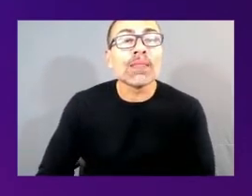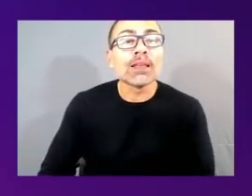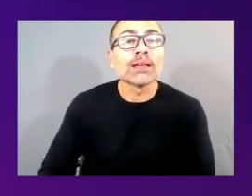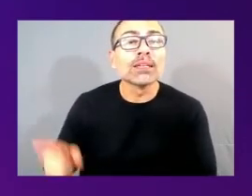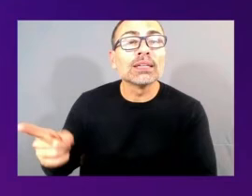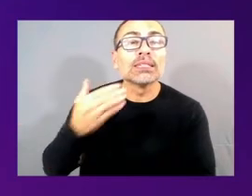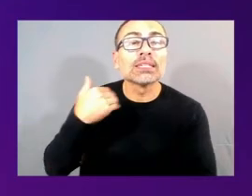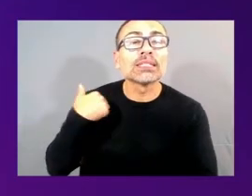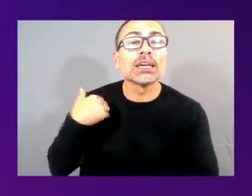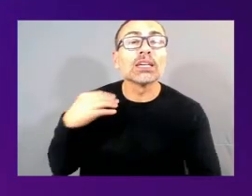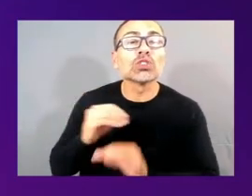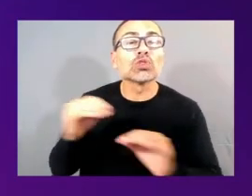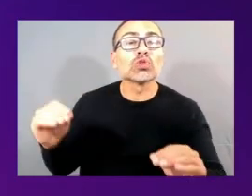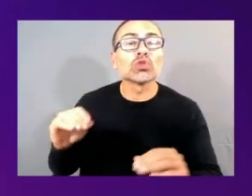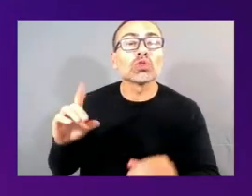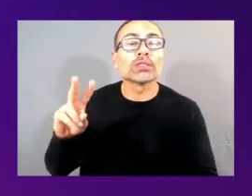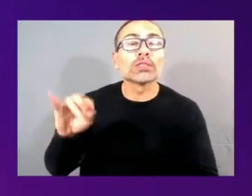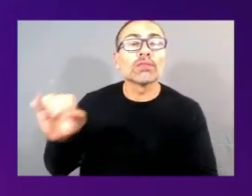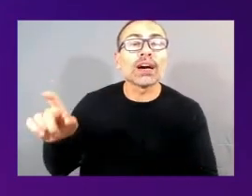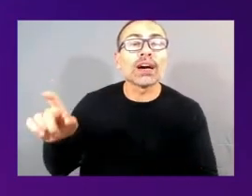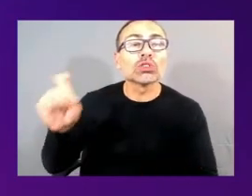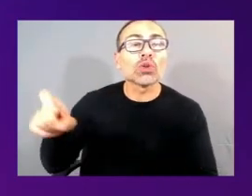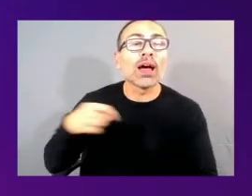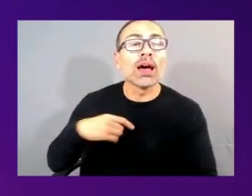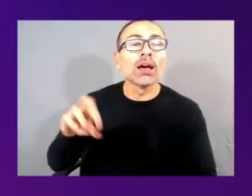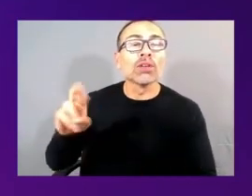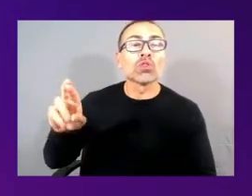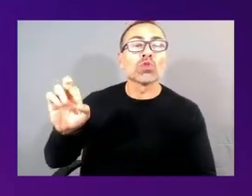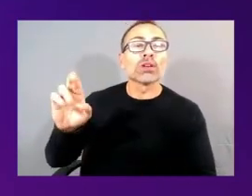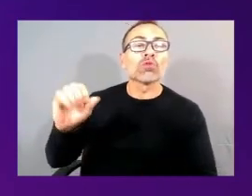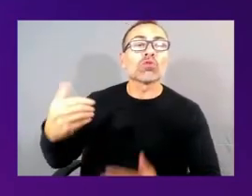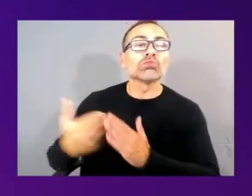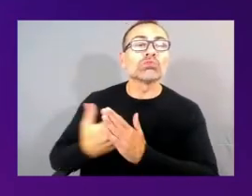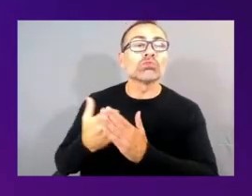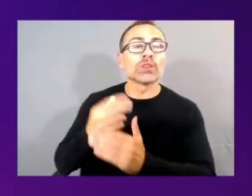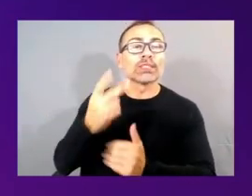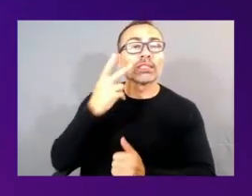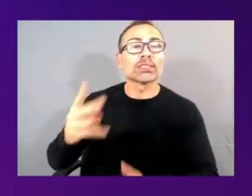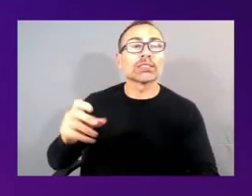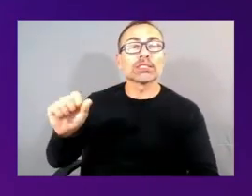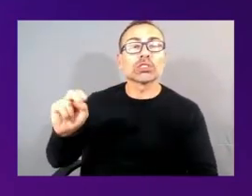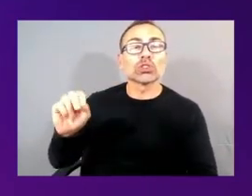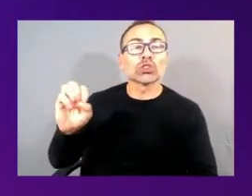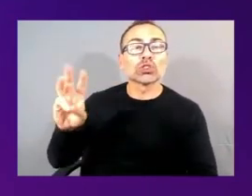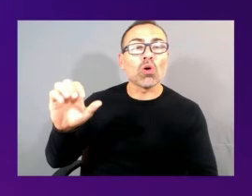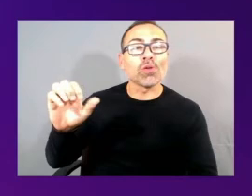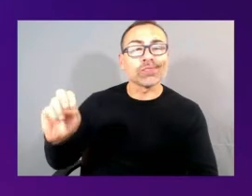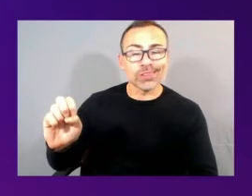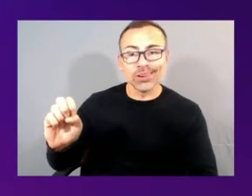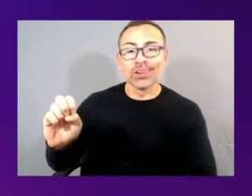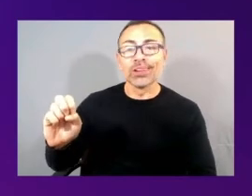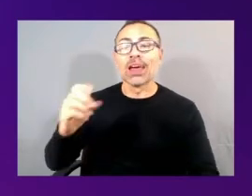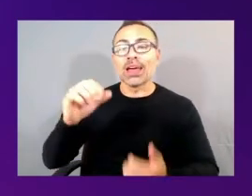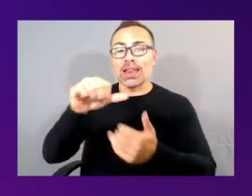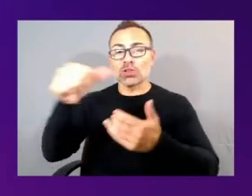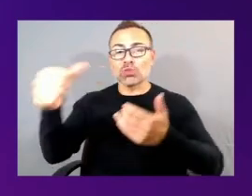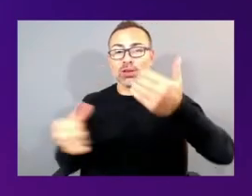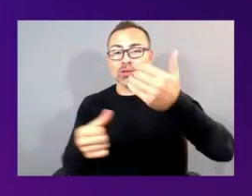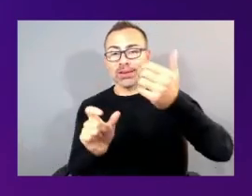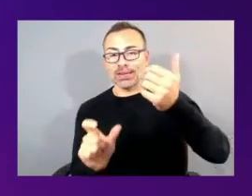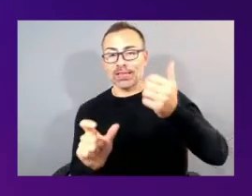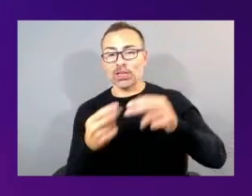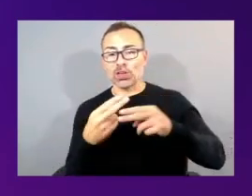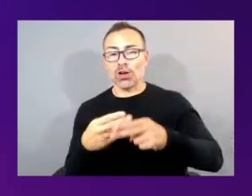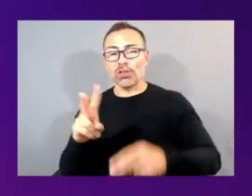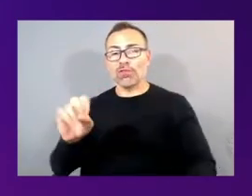I'll see my Snowcone asset right here. It has one child asset called vibration. This is where I'm going to